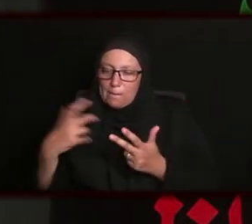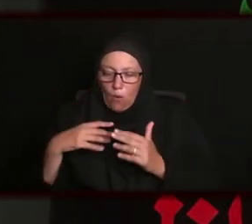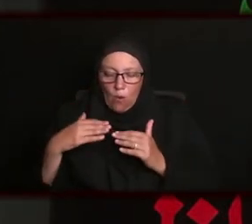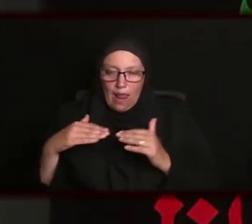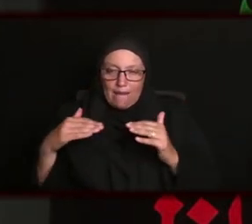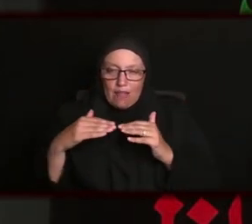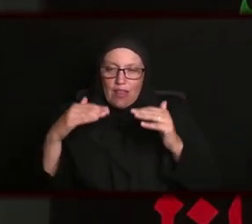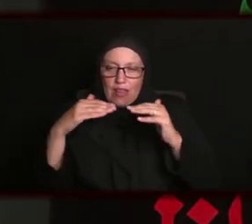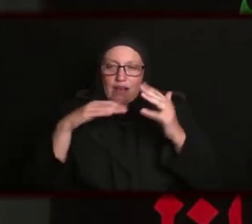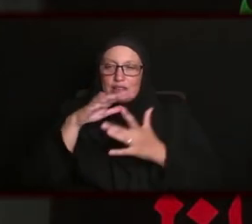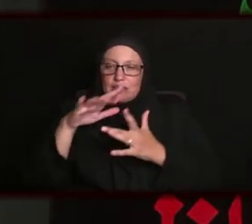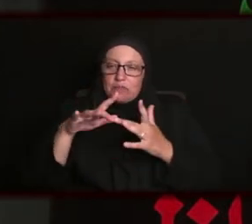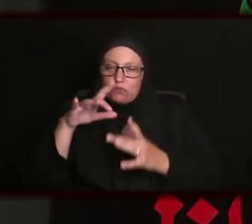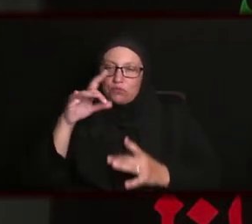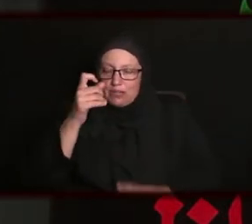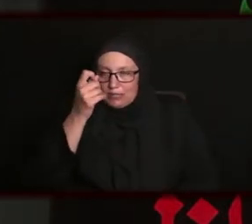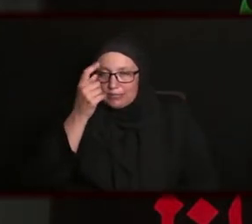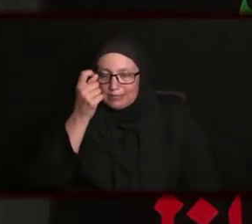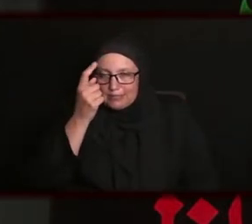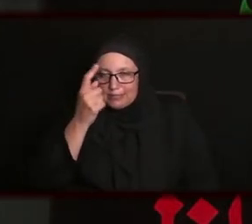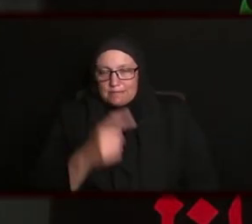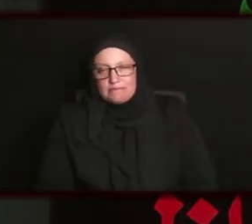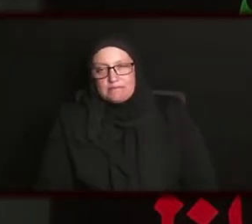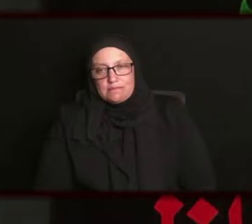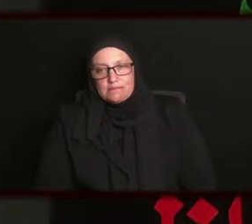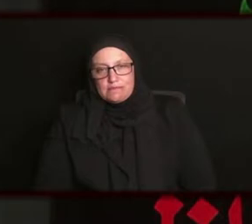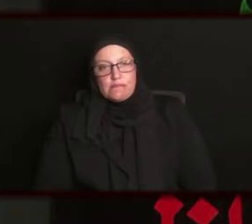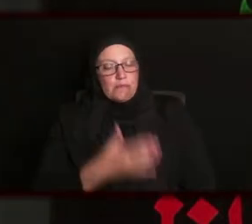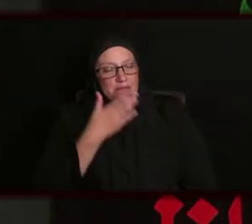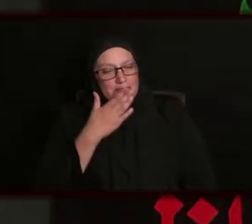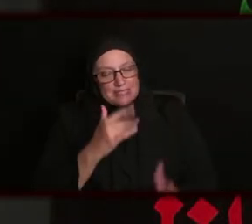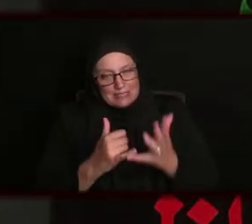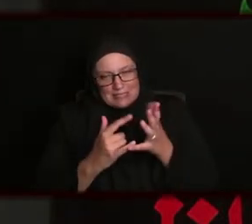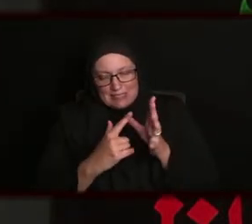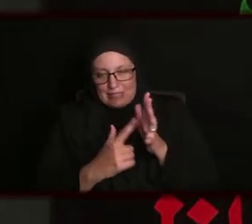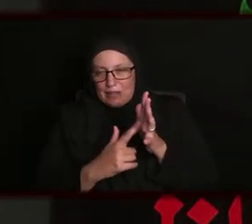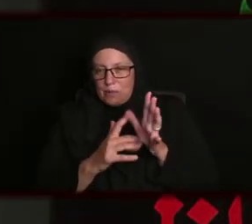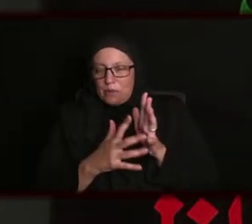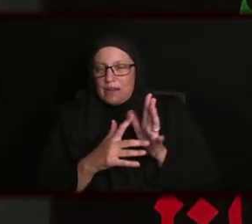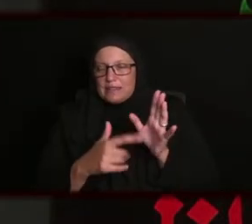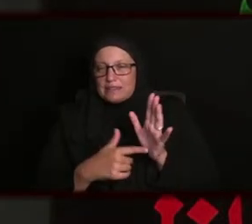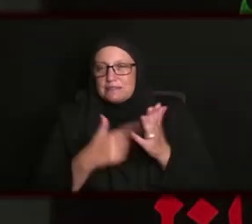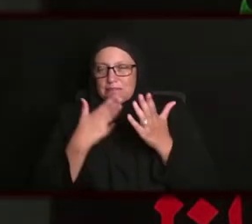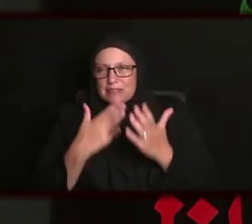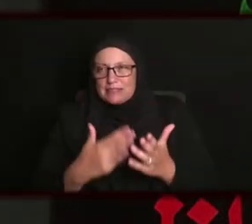of spirituality and secret knowledge. Sallu ala Muhammad wa ali Muhammad.